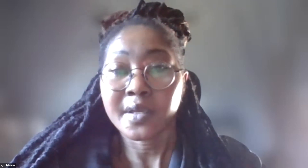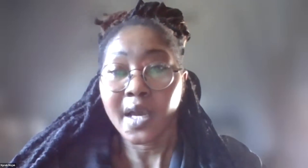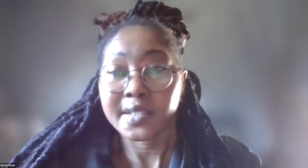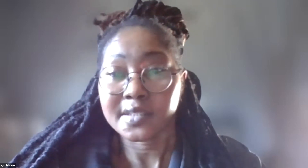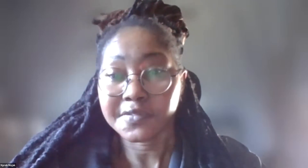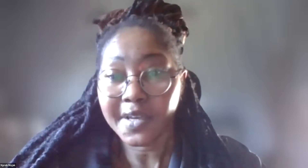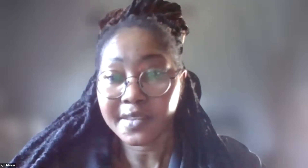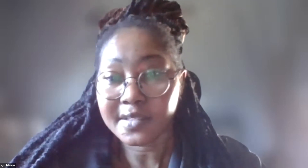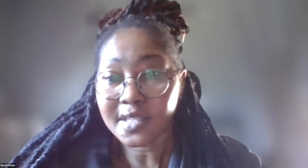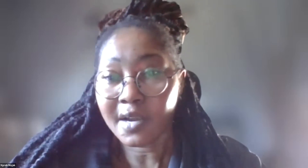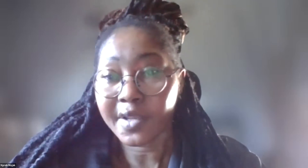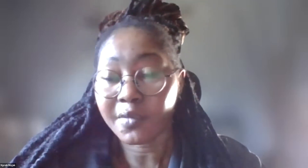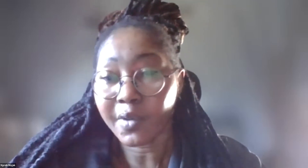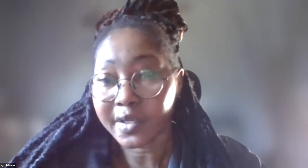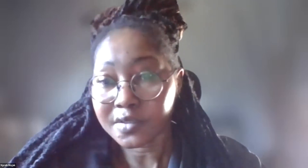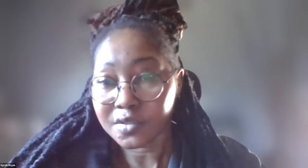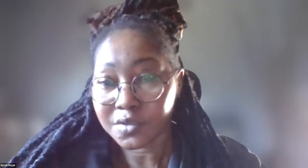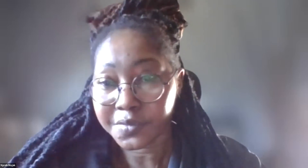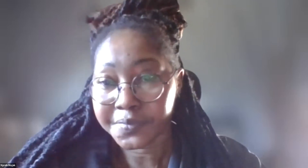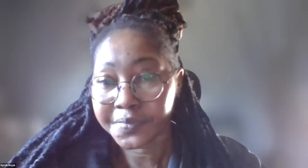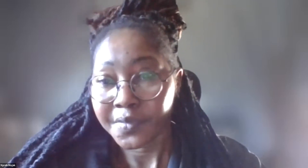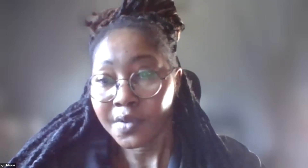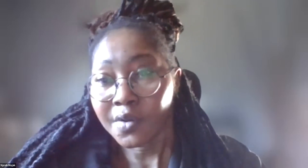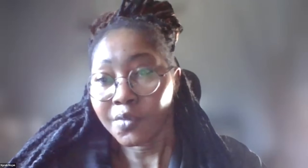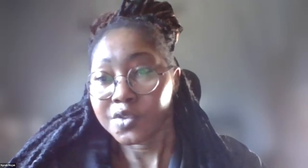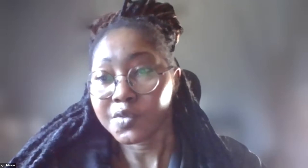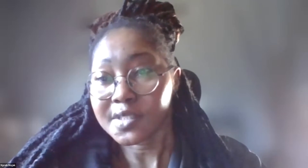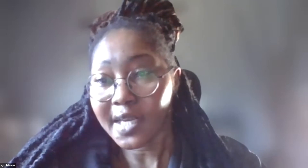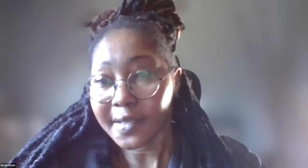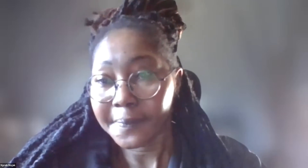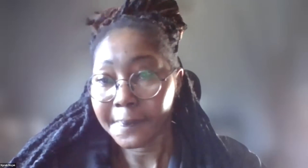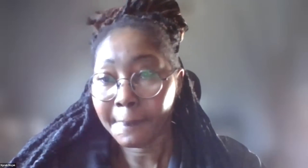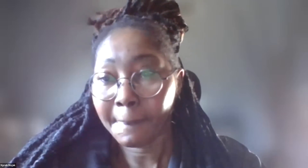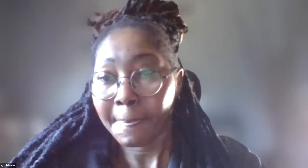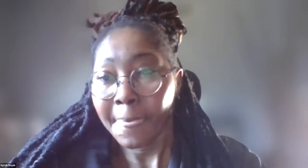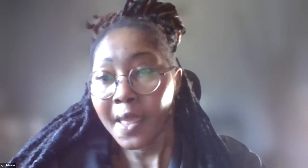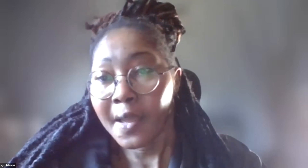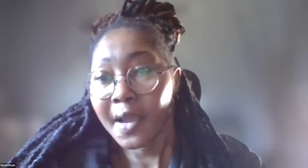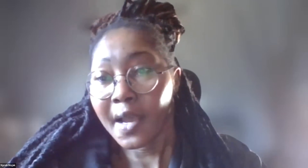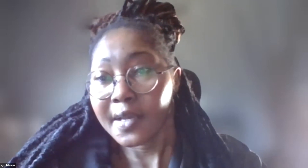me identify things I really wanted to do, which was study.